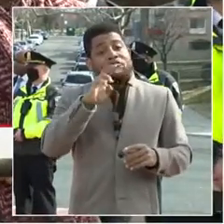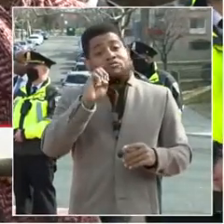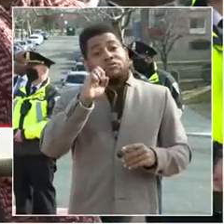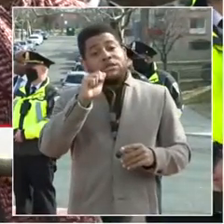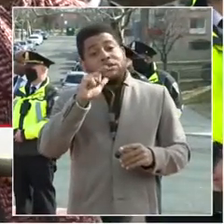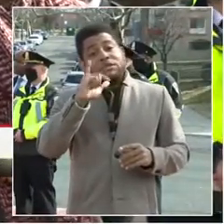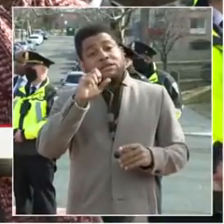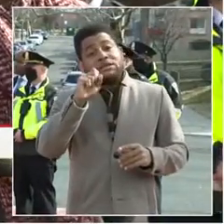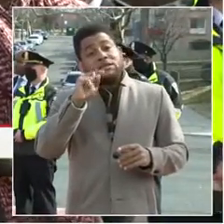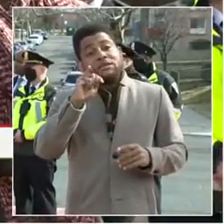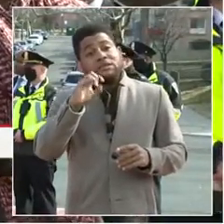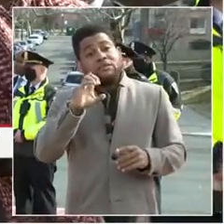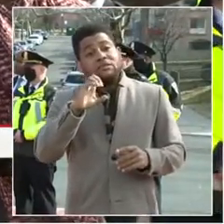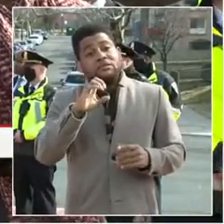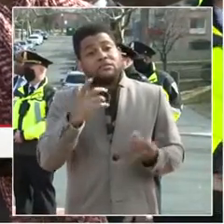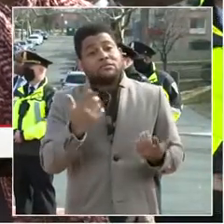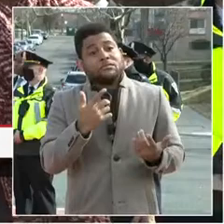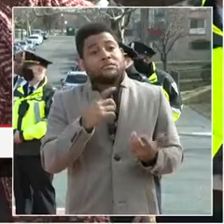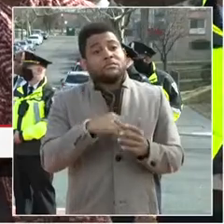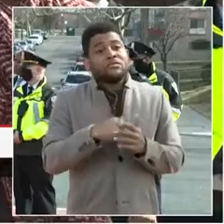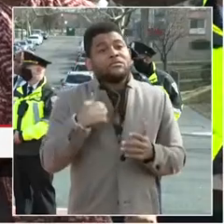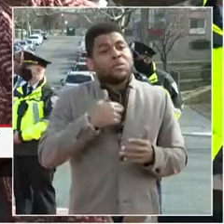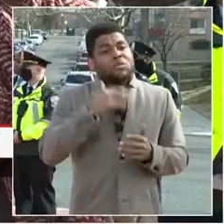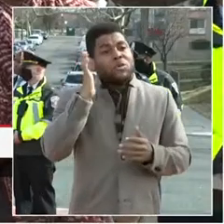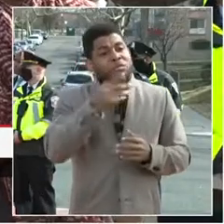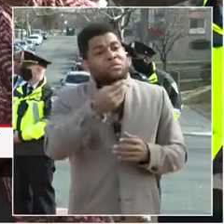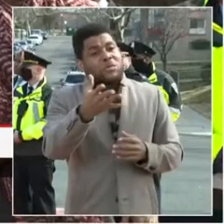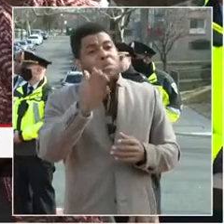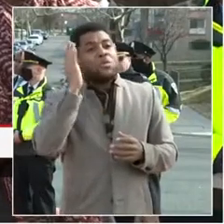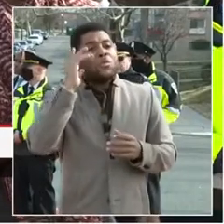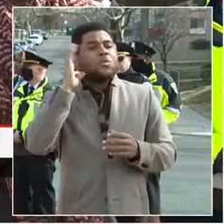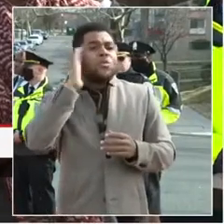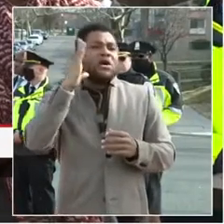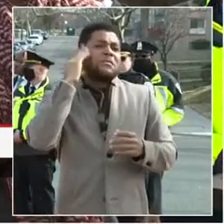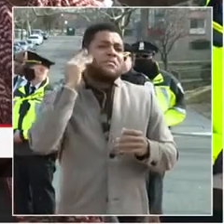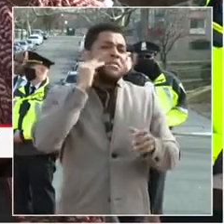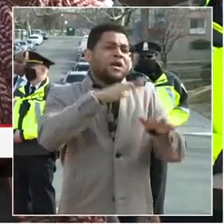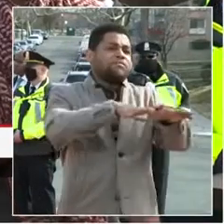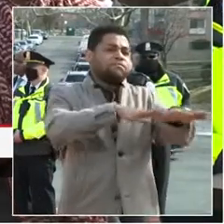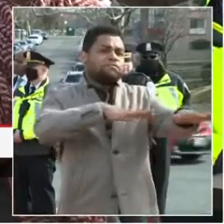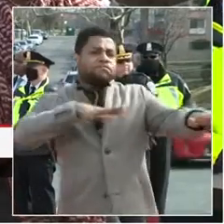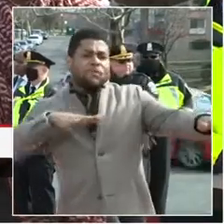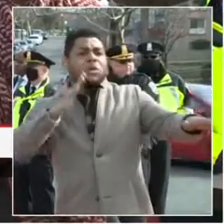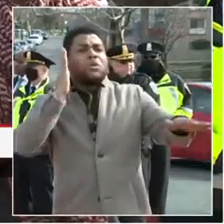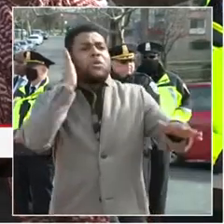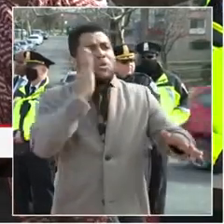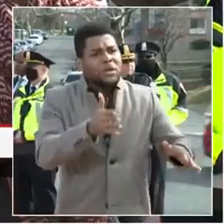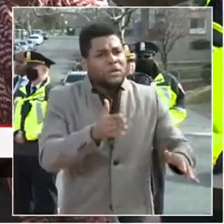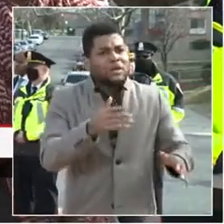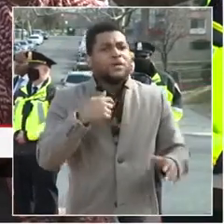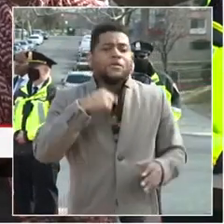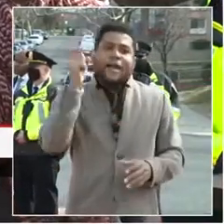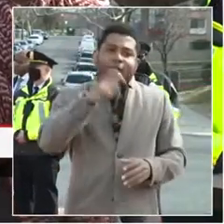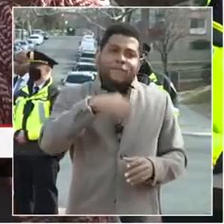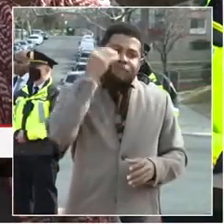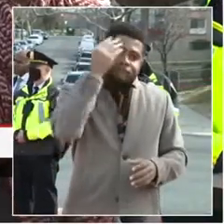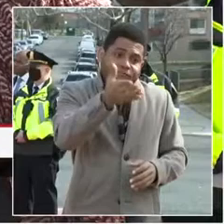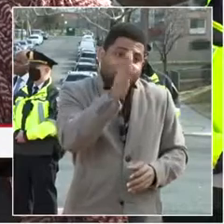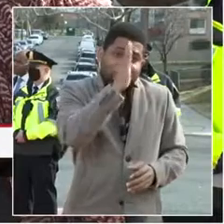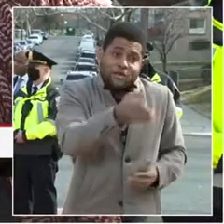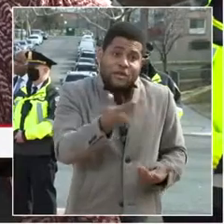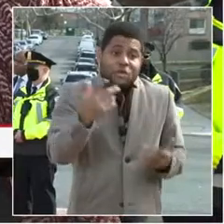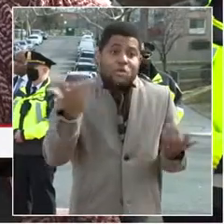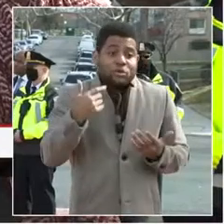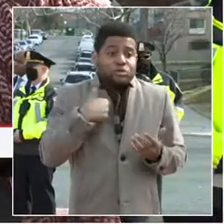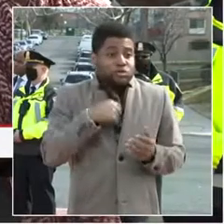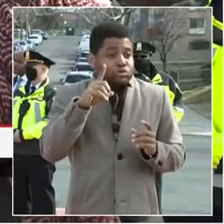see. There will be disruptions to traffic, that kind of thing. And I think we need to be very candid with the public about what some of the expectations, based upon what we've